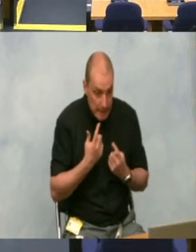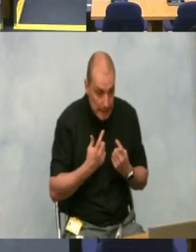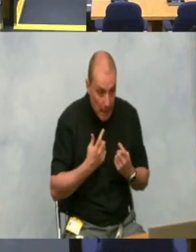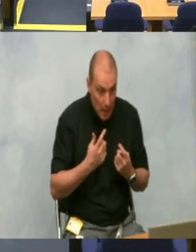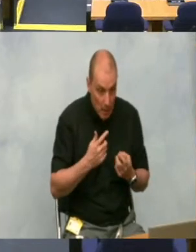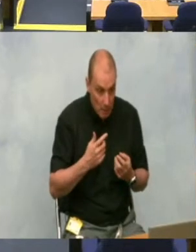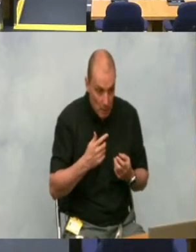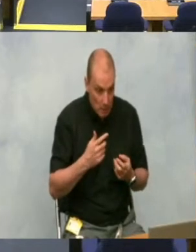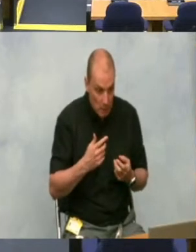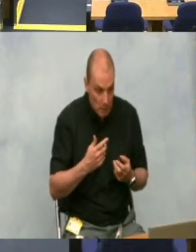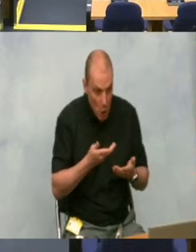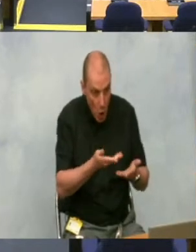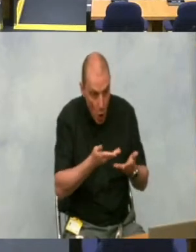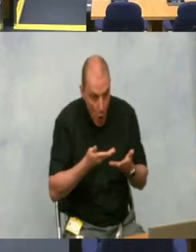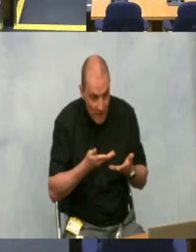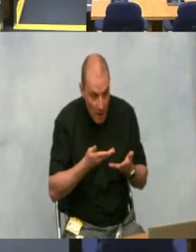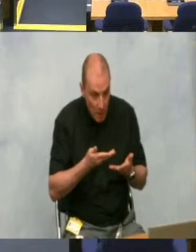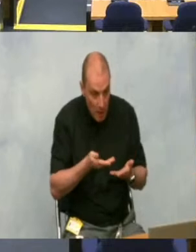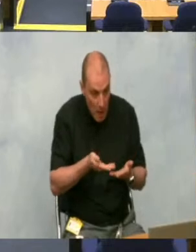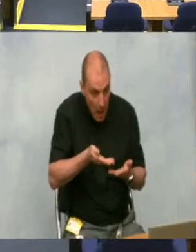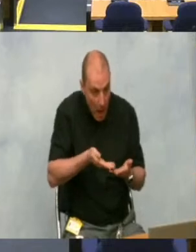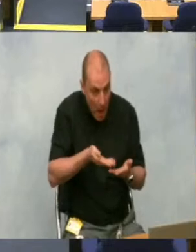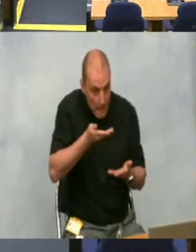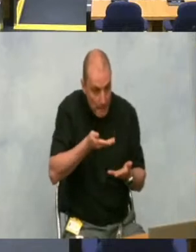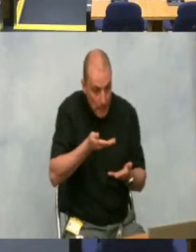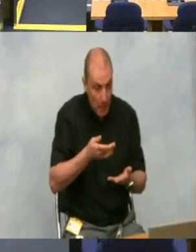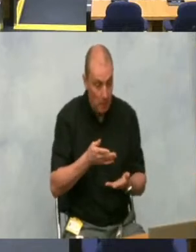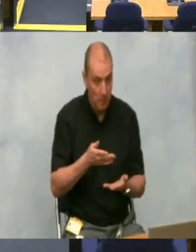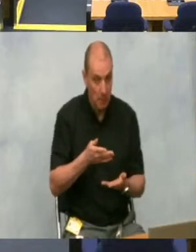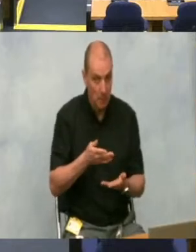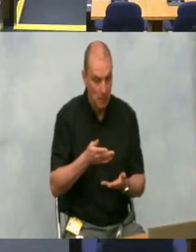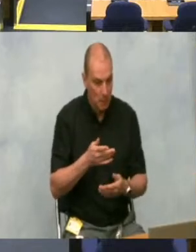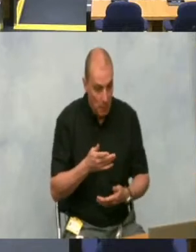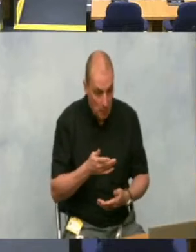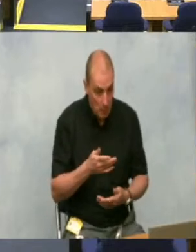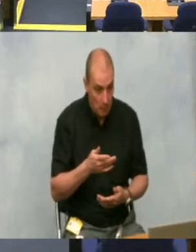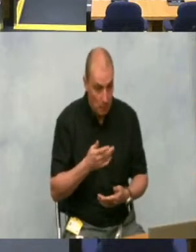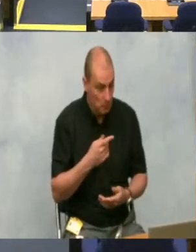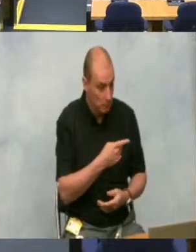building or the land, but it's only a value to people who see it as a value,